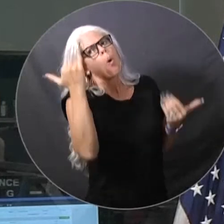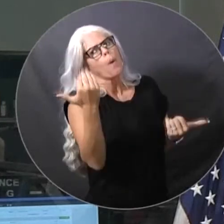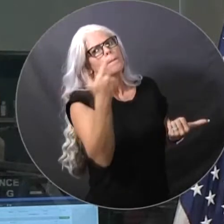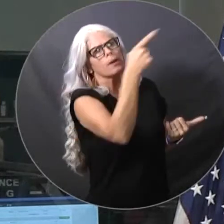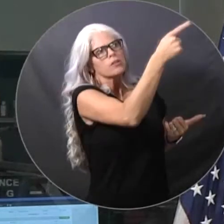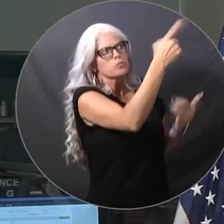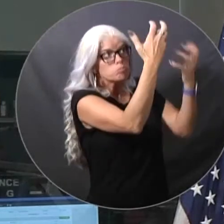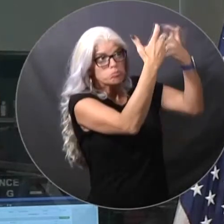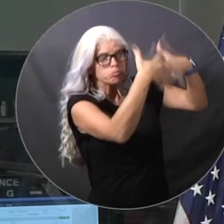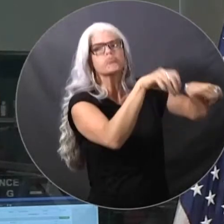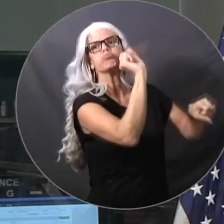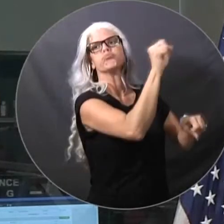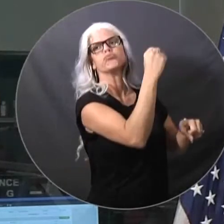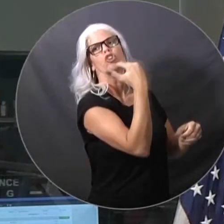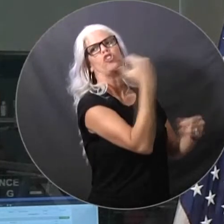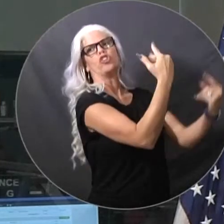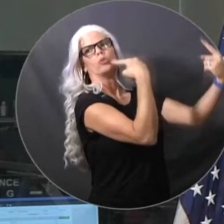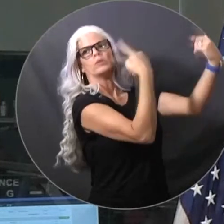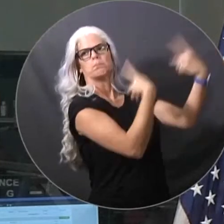Yeah.